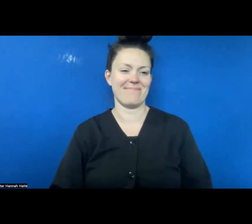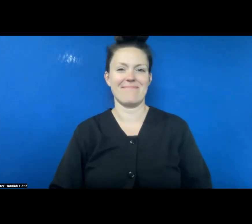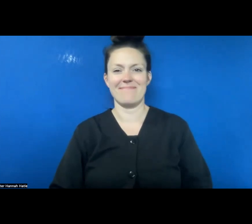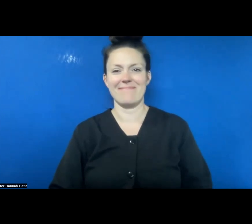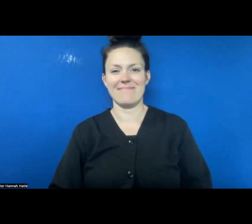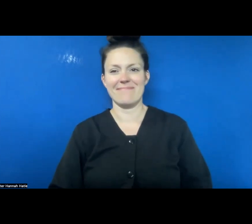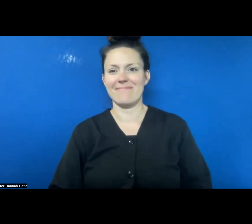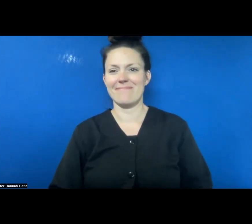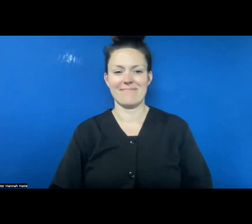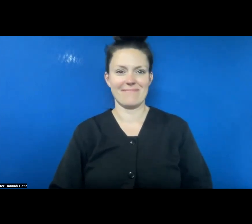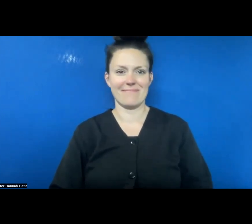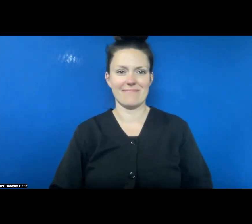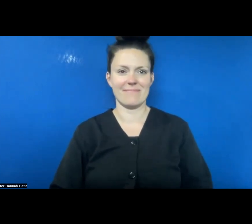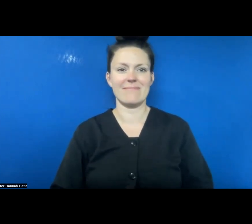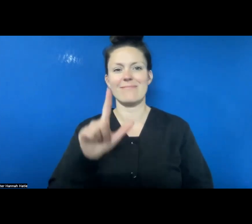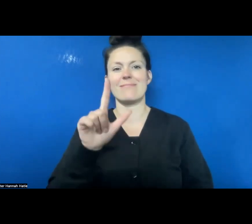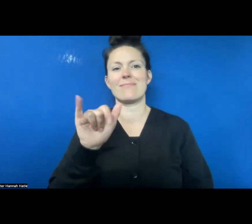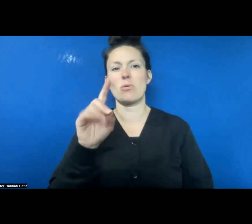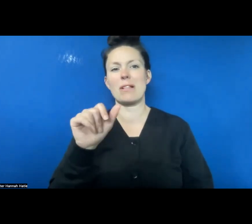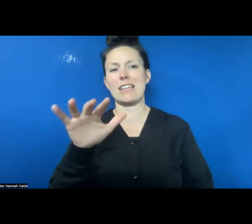Oh, Linda frozen again.